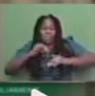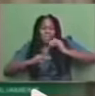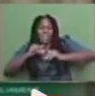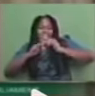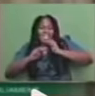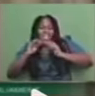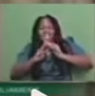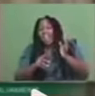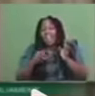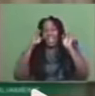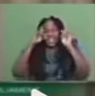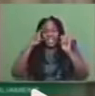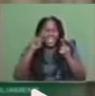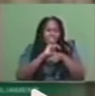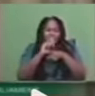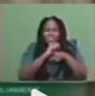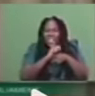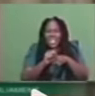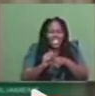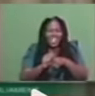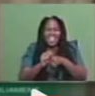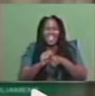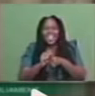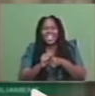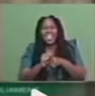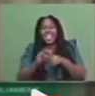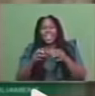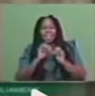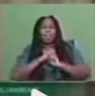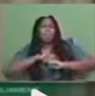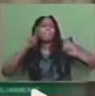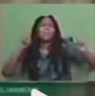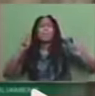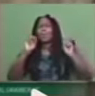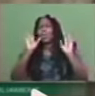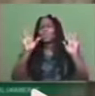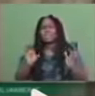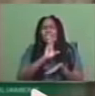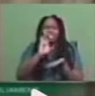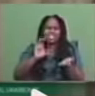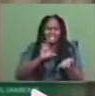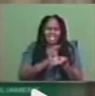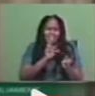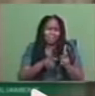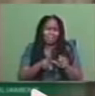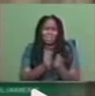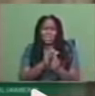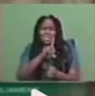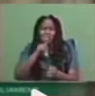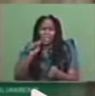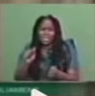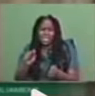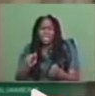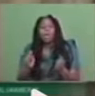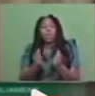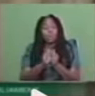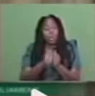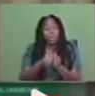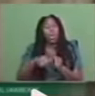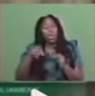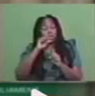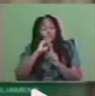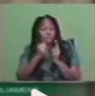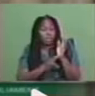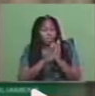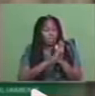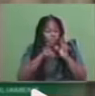Training, Information and Resource Center, and much more. As I saw a shadow social development MP will